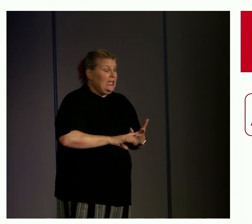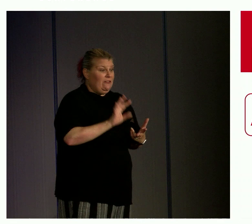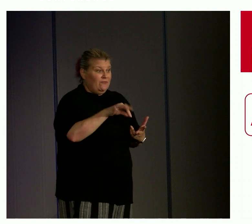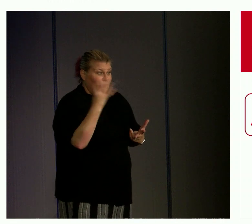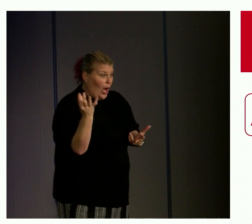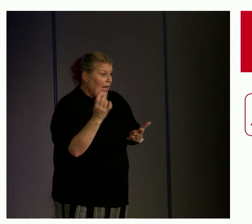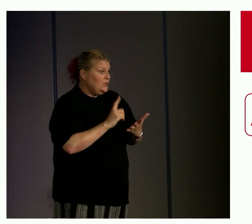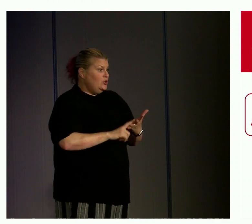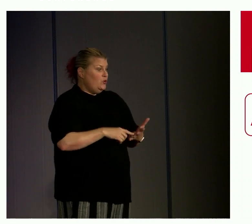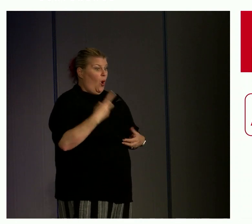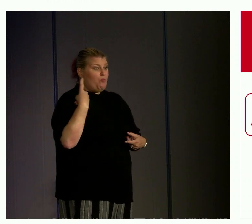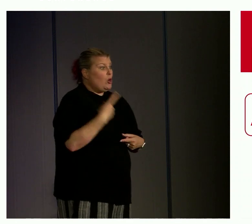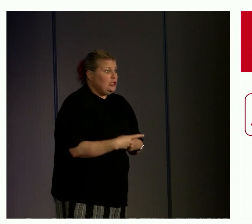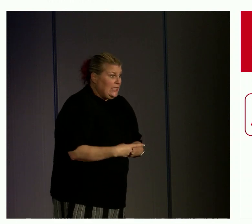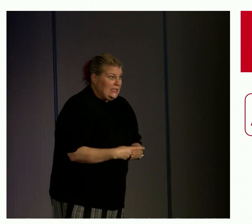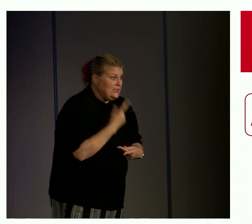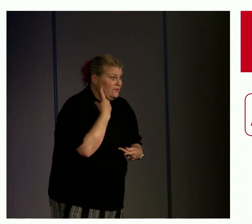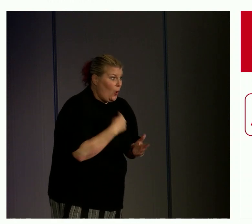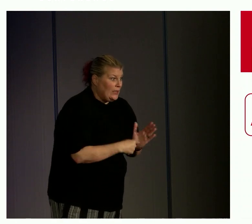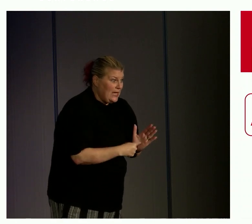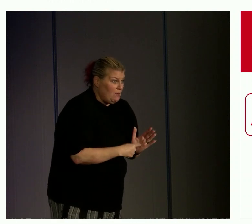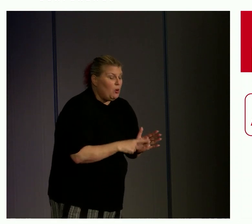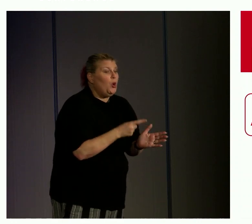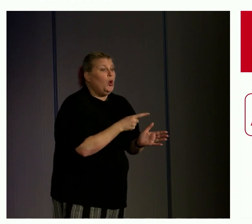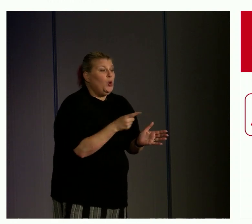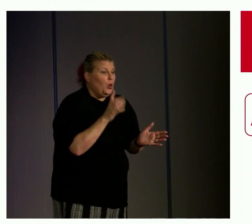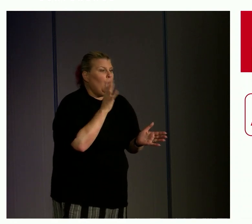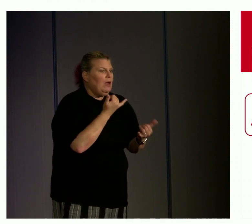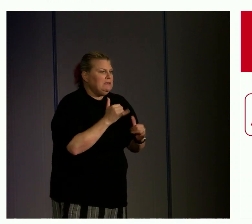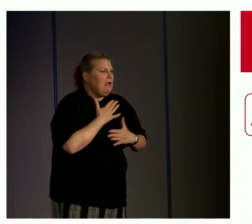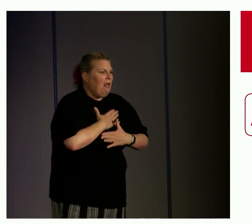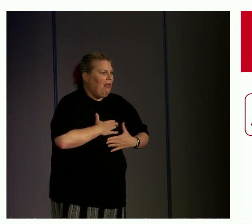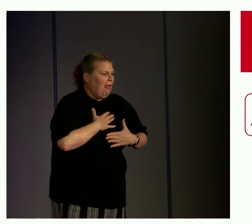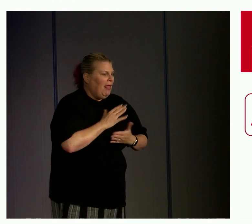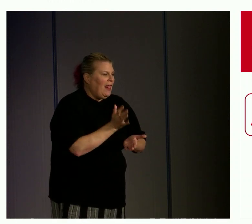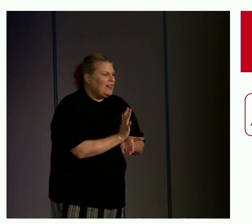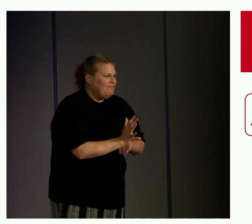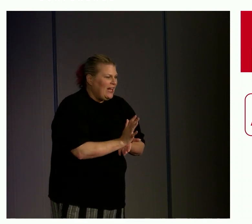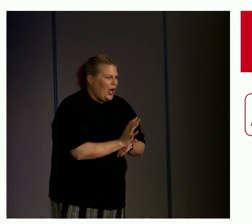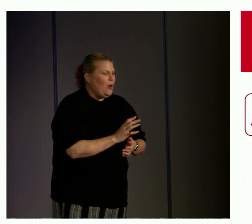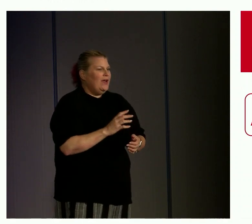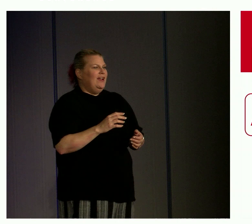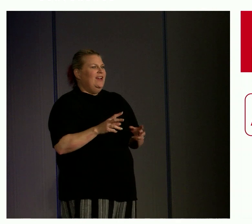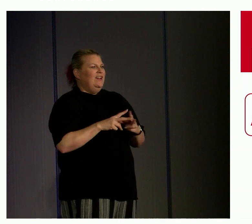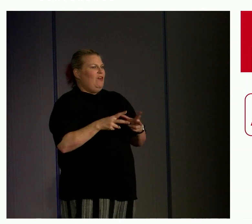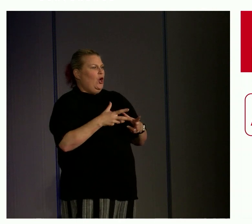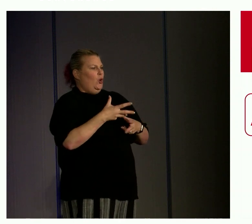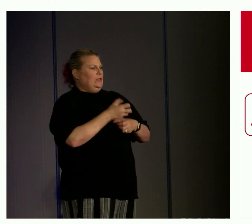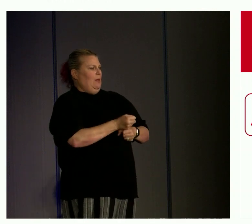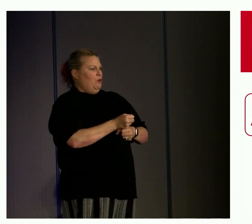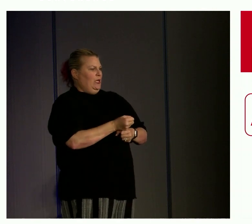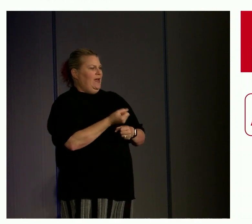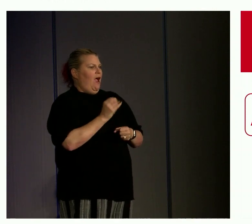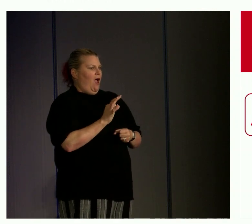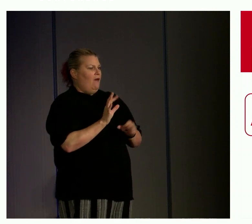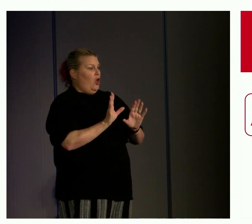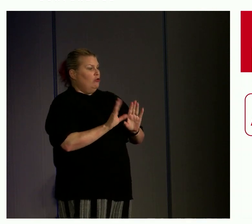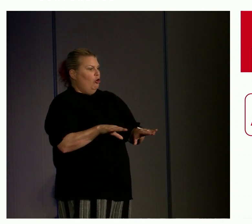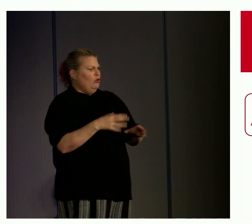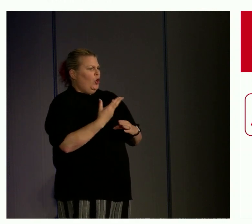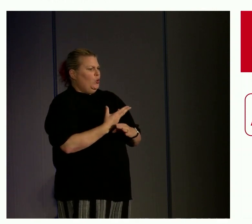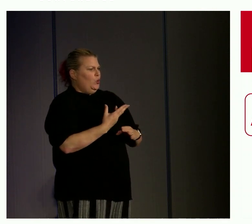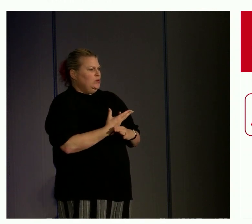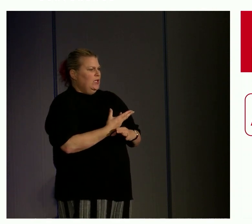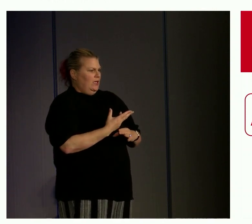or Portuguese, for example, I guess you will enjoy the very quick summary of children using